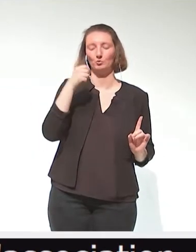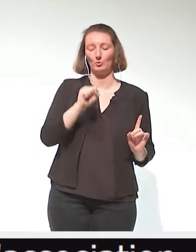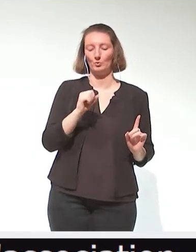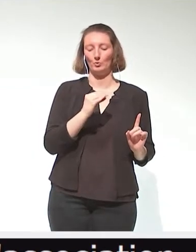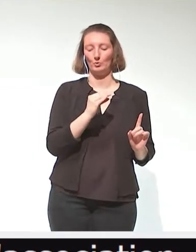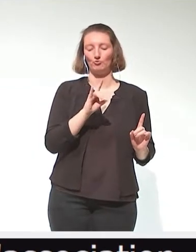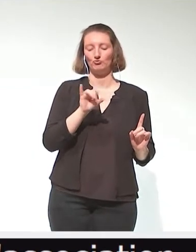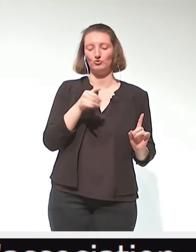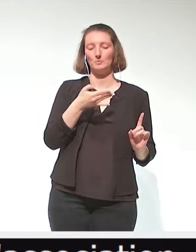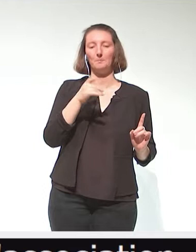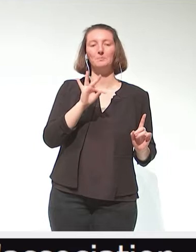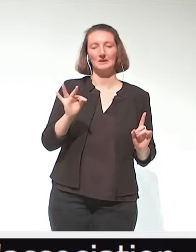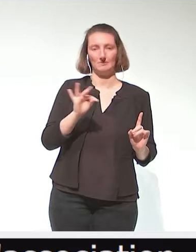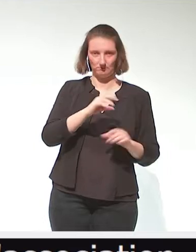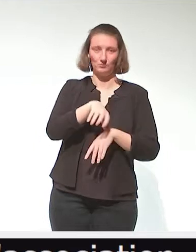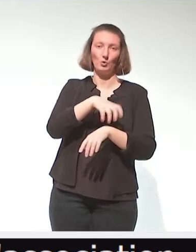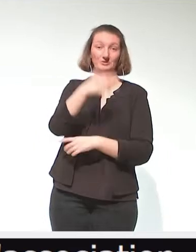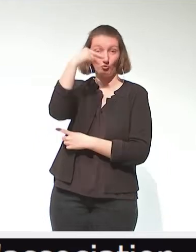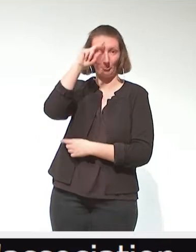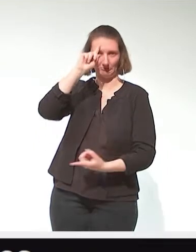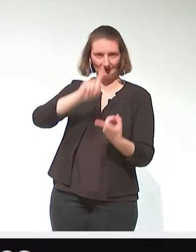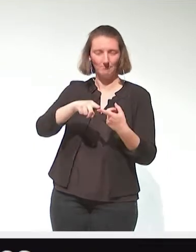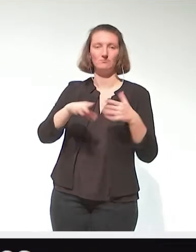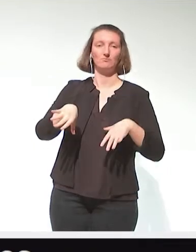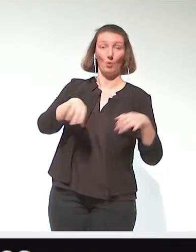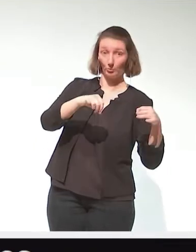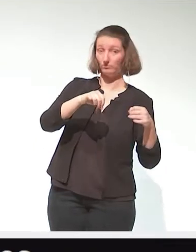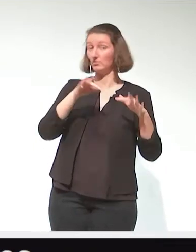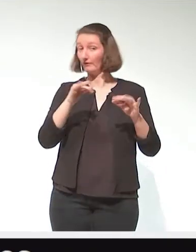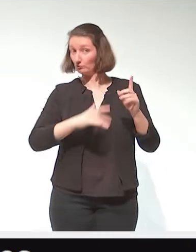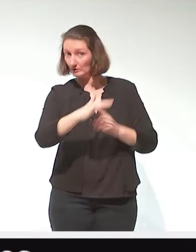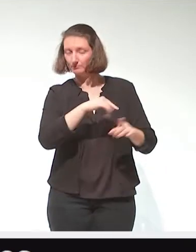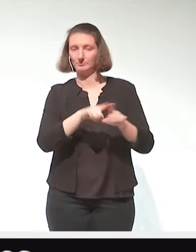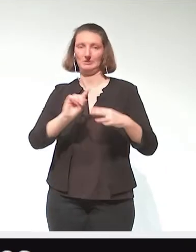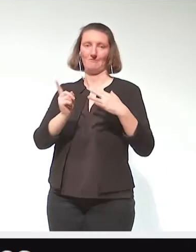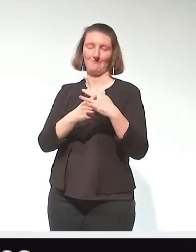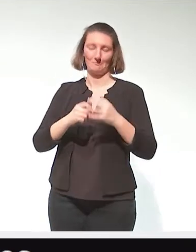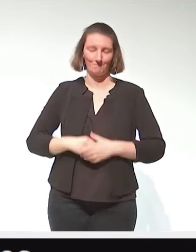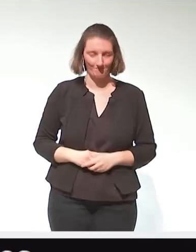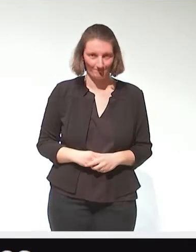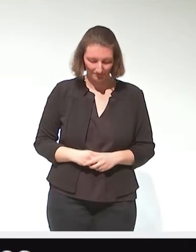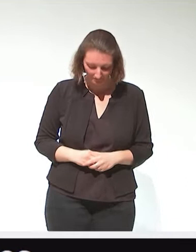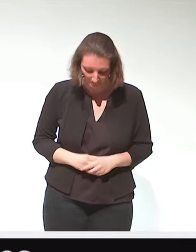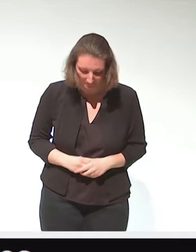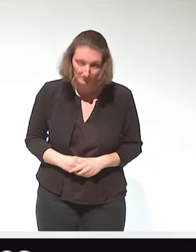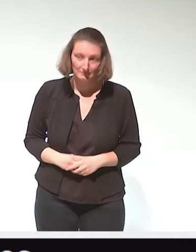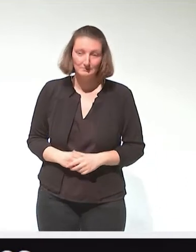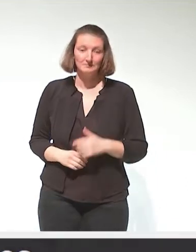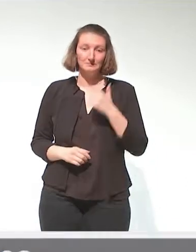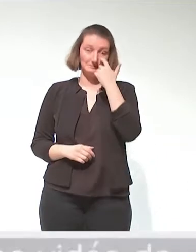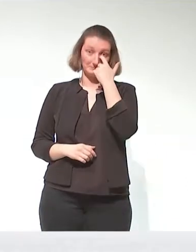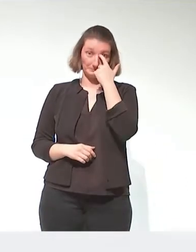we have a video address by Nicolas Schmidt. He couldn't be here with us in person. He's the European Commissioner for Jobs and Social Rights at the European Commission.